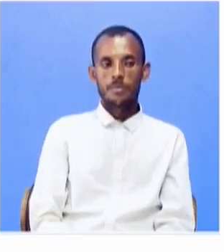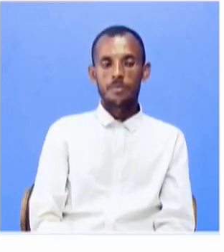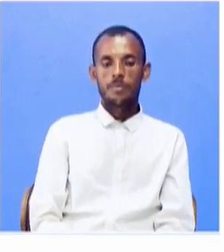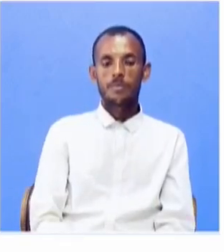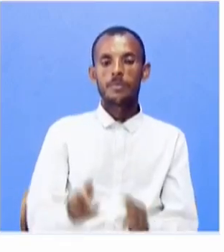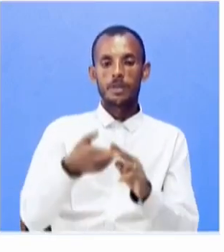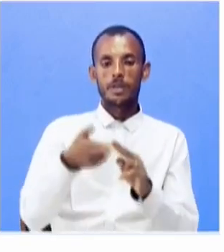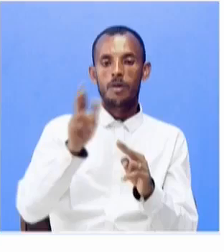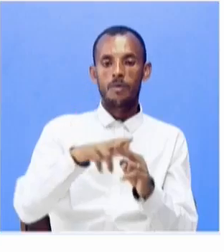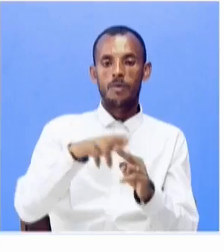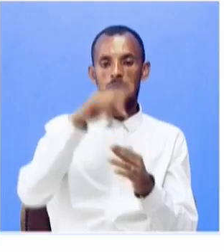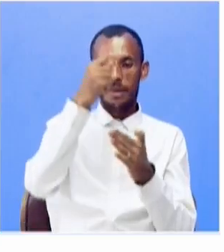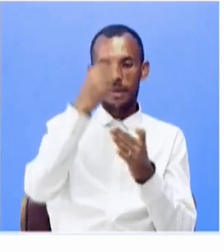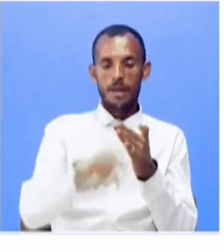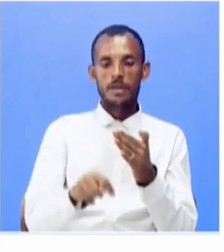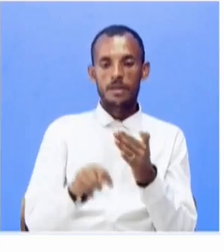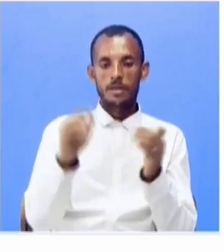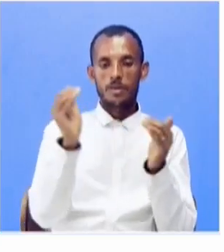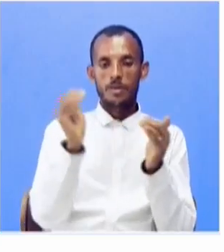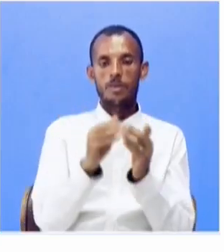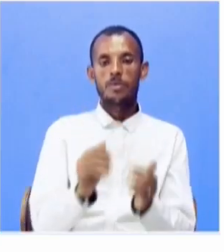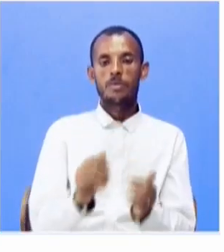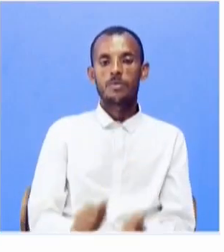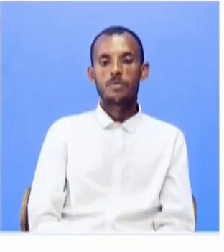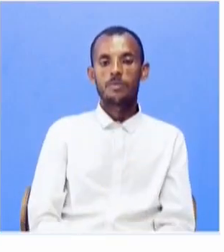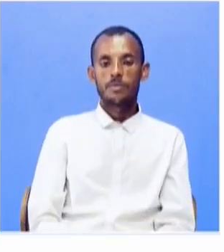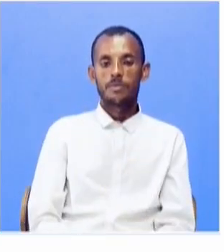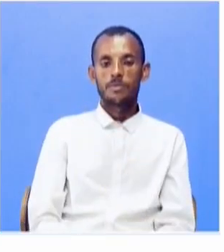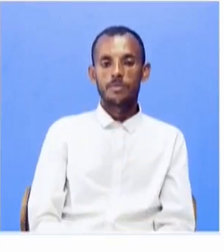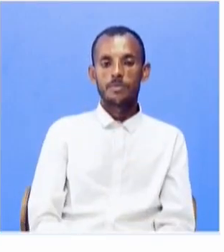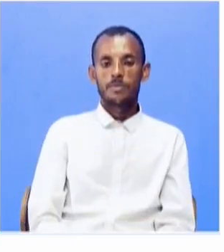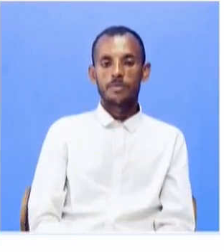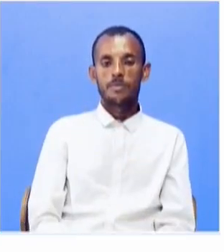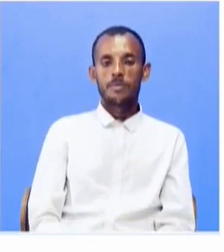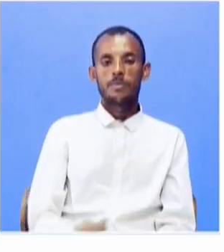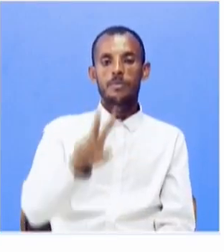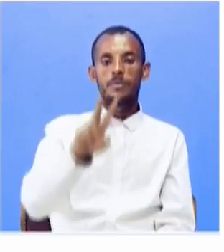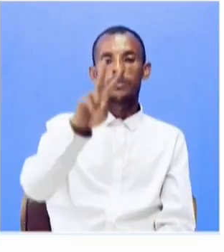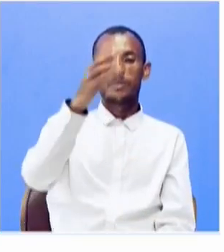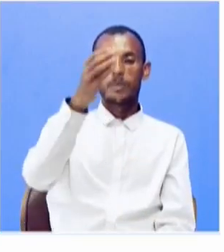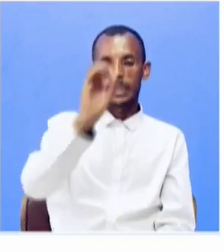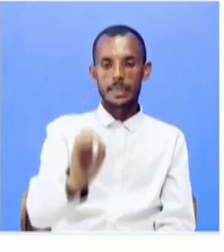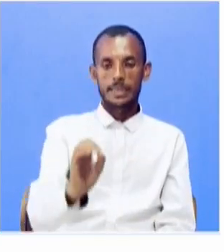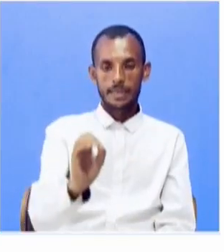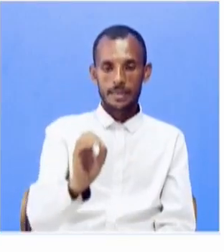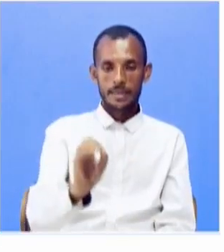turnover tax. This will be equal to 2%